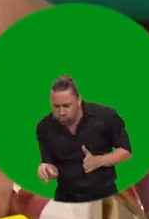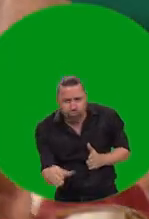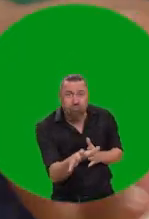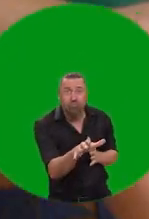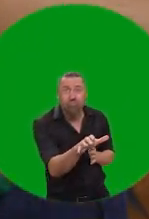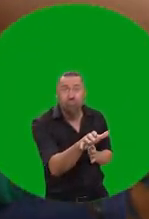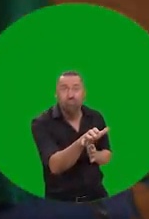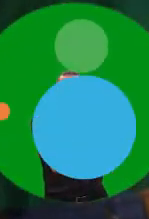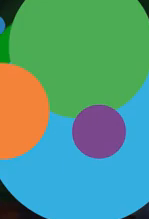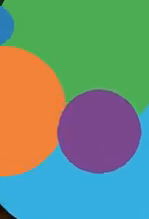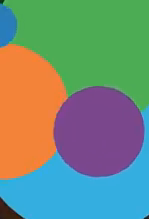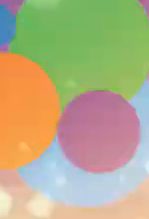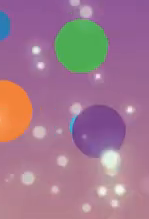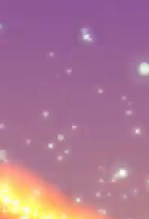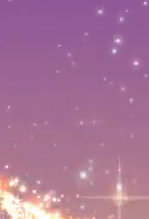vroom. Woo!